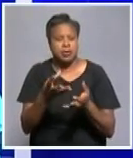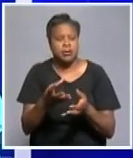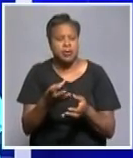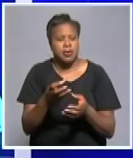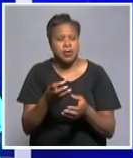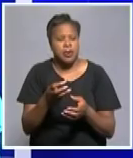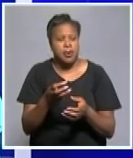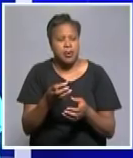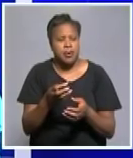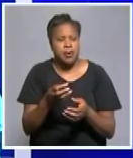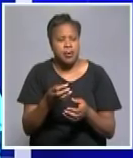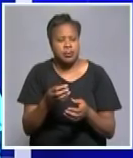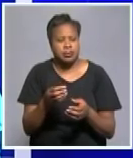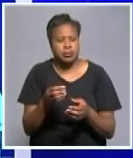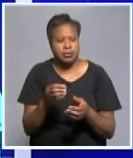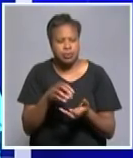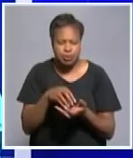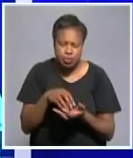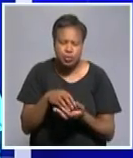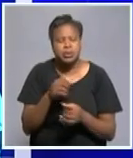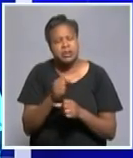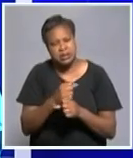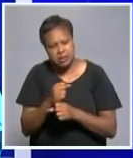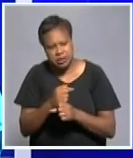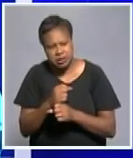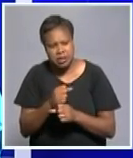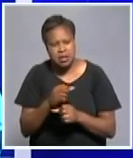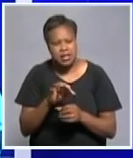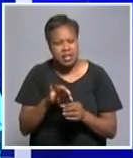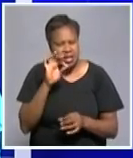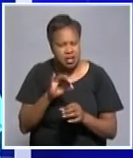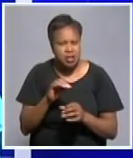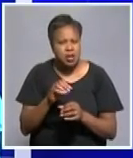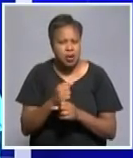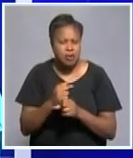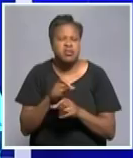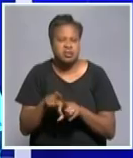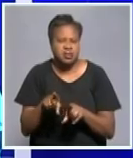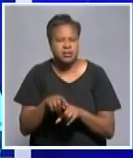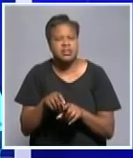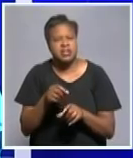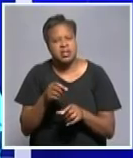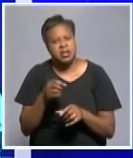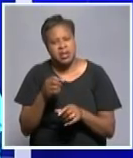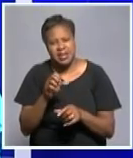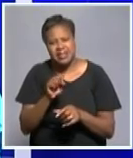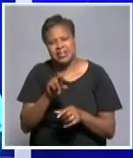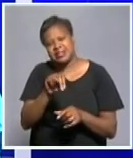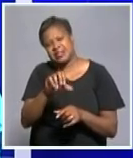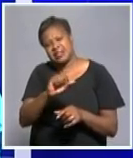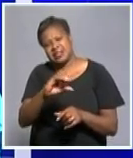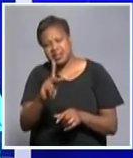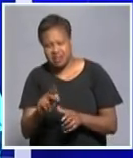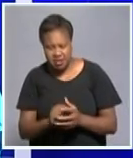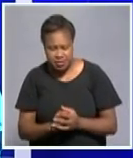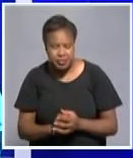what we now call a snack. The teas and coffees that we are talking about is like snacks. I will provide a tea